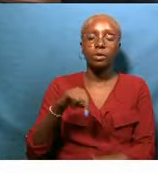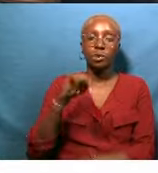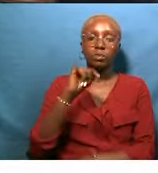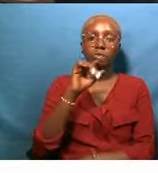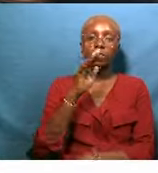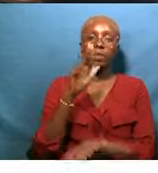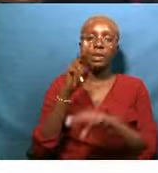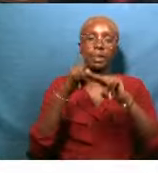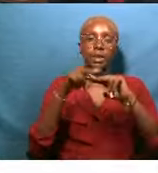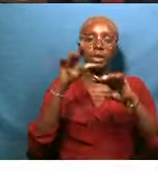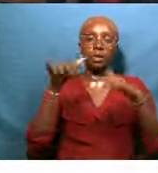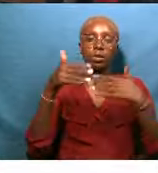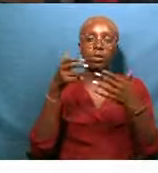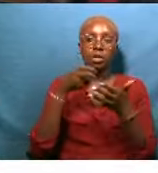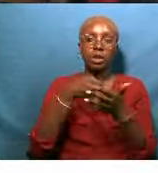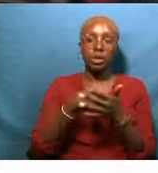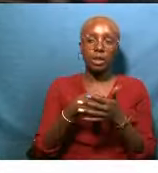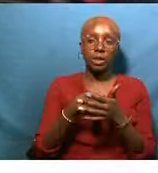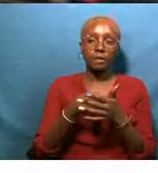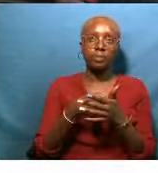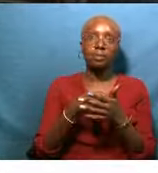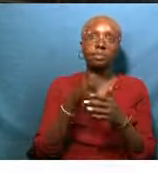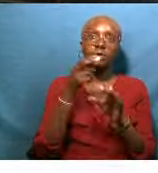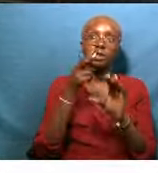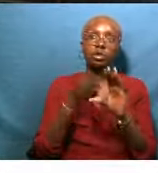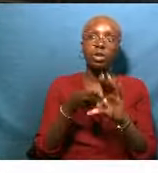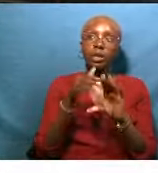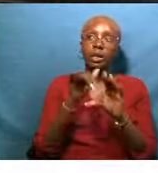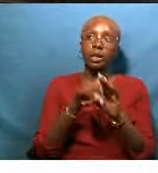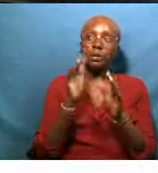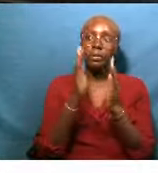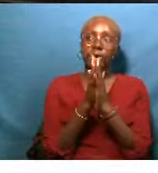kneel and join in prayer.